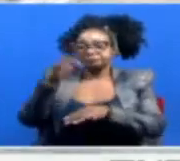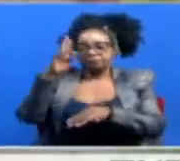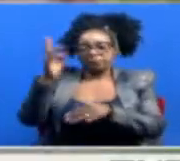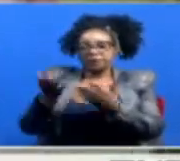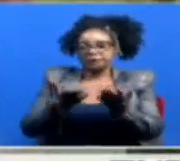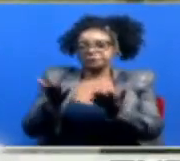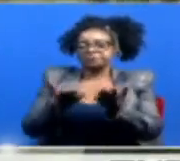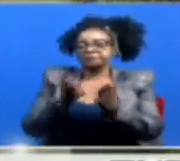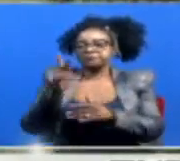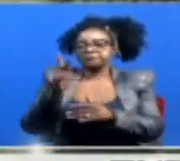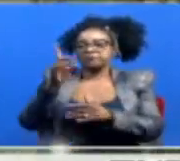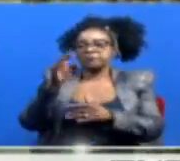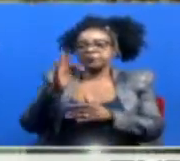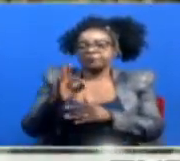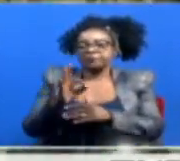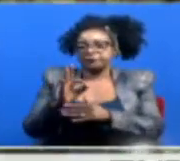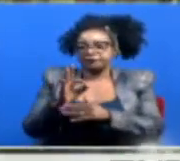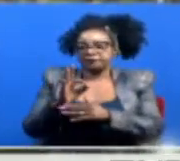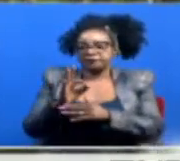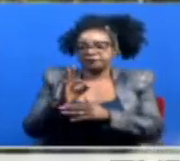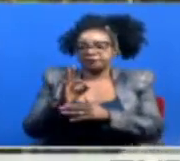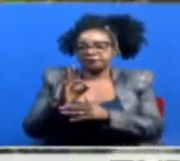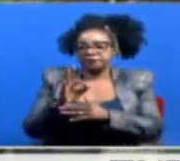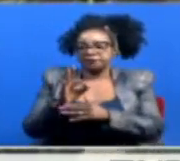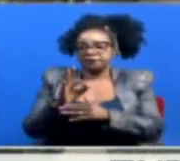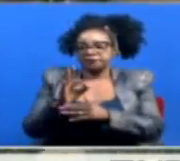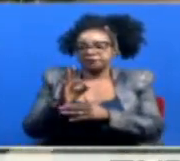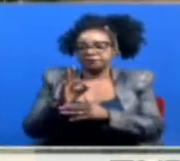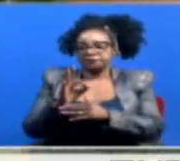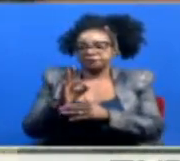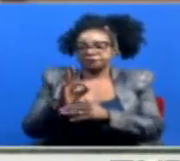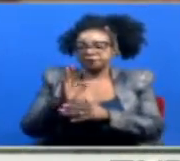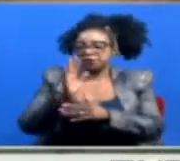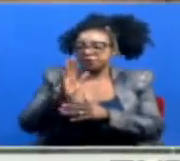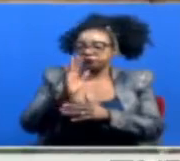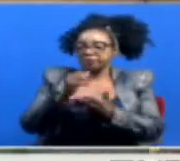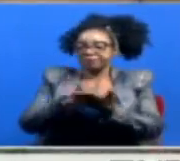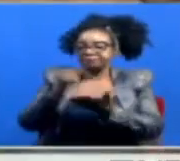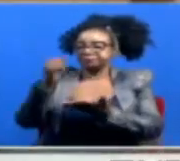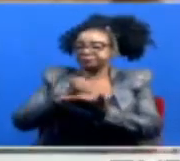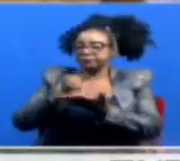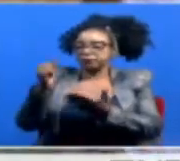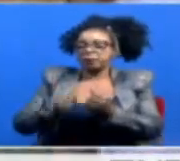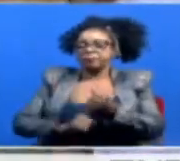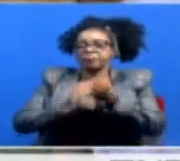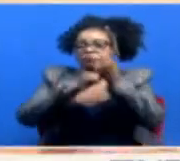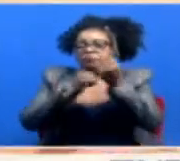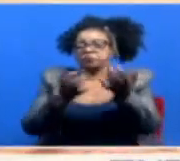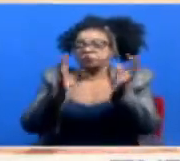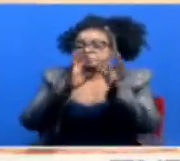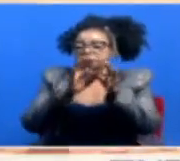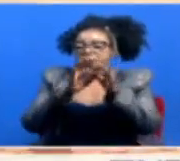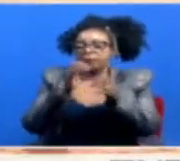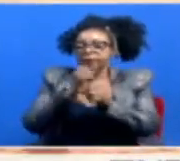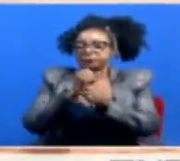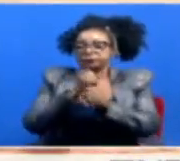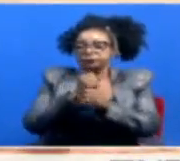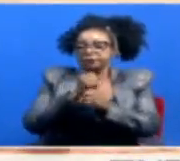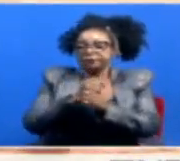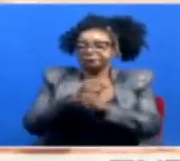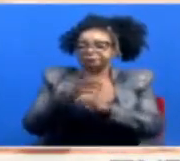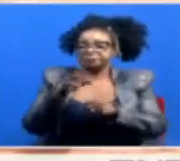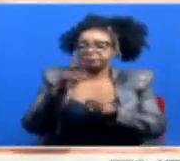Kenya Defence Forces. The reservists will be deployed to support the joint operation team of the NPS and KDF